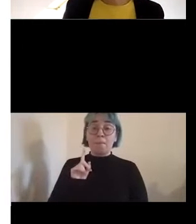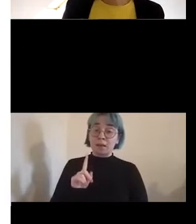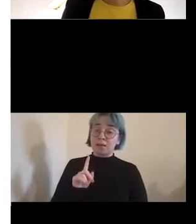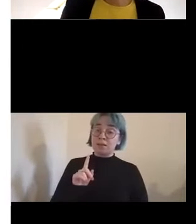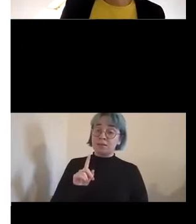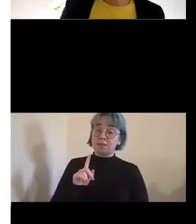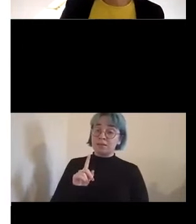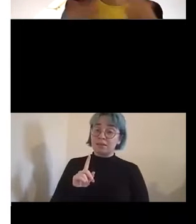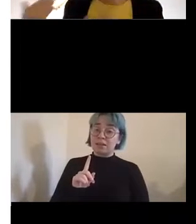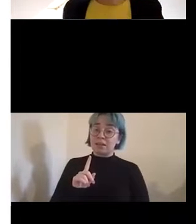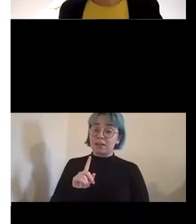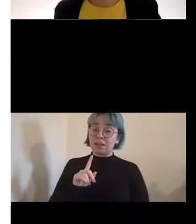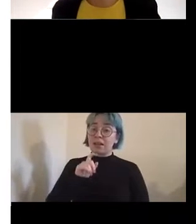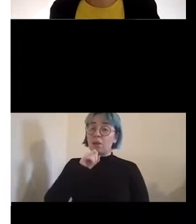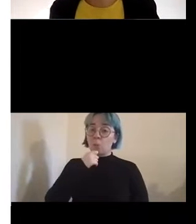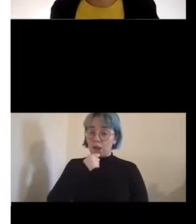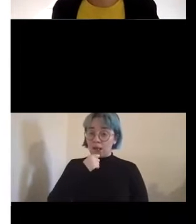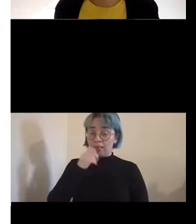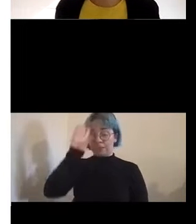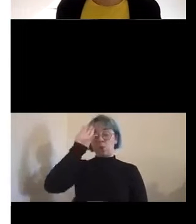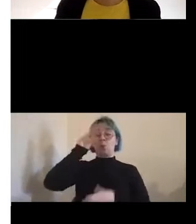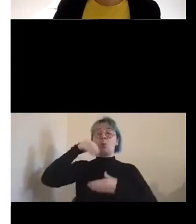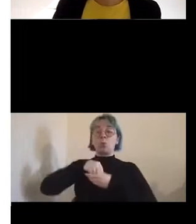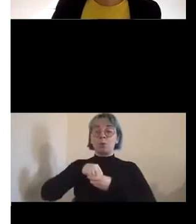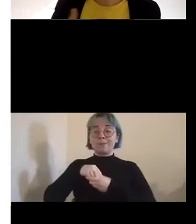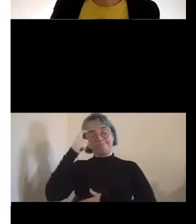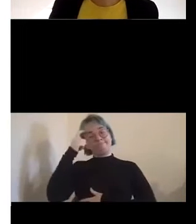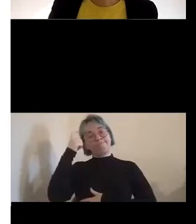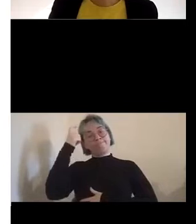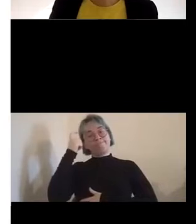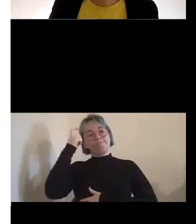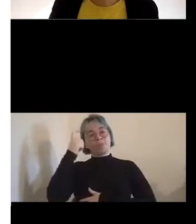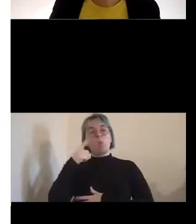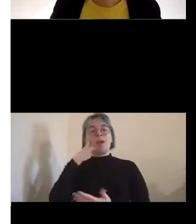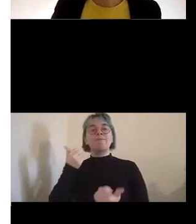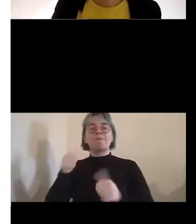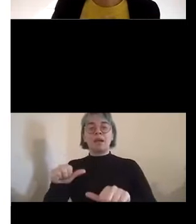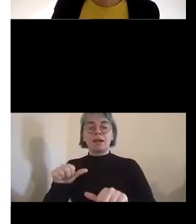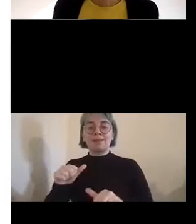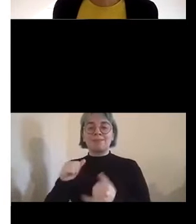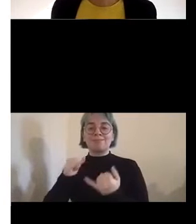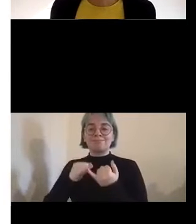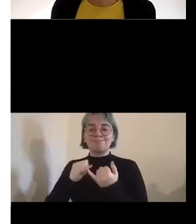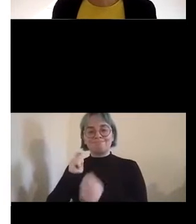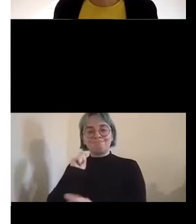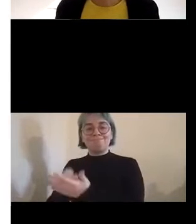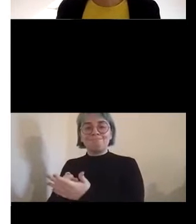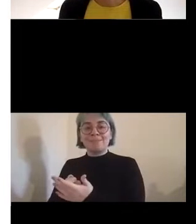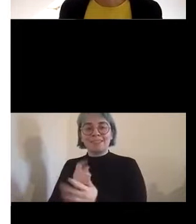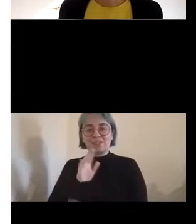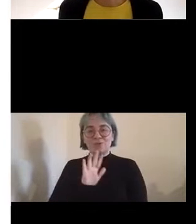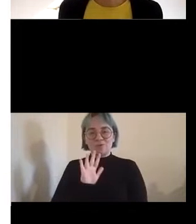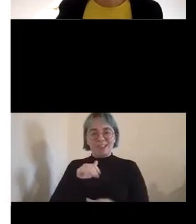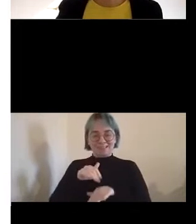being then taken into account for the sentencing. So it's not really there in practice to influence the proceedings,